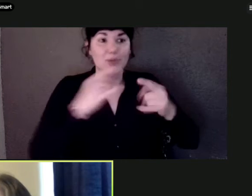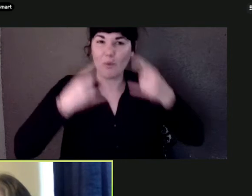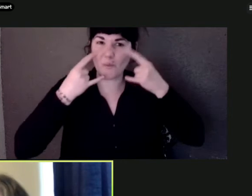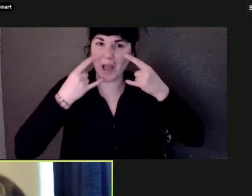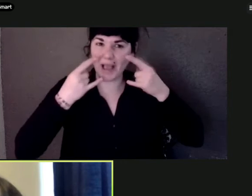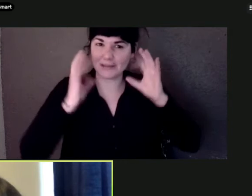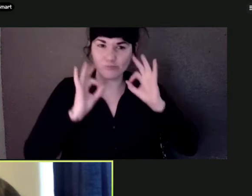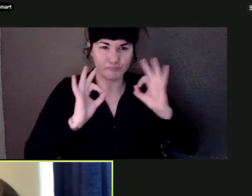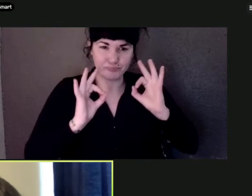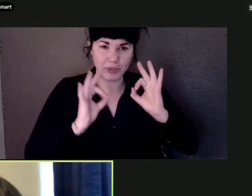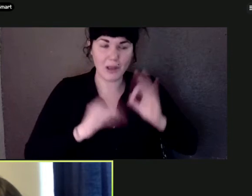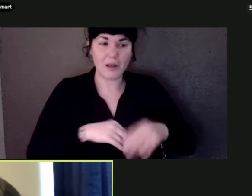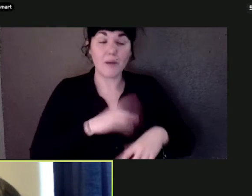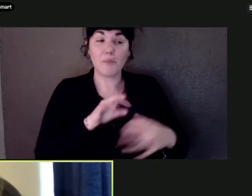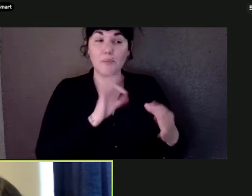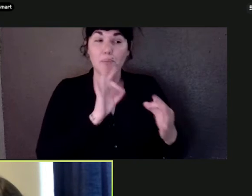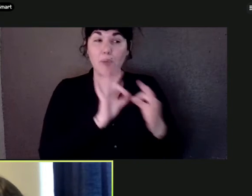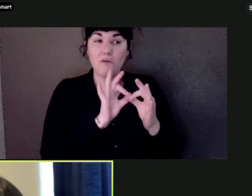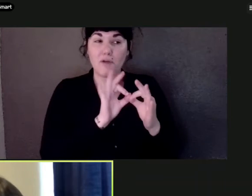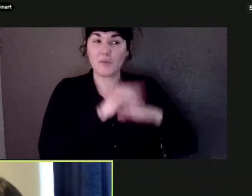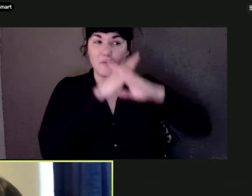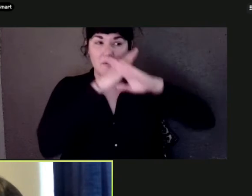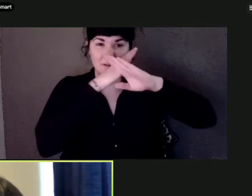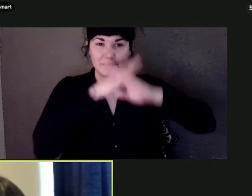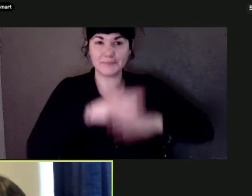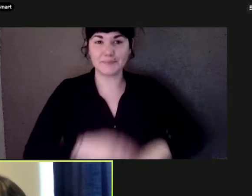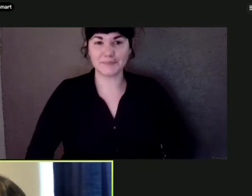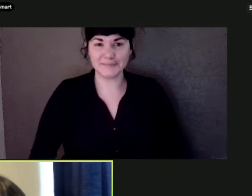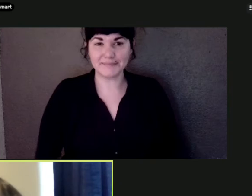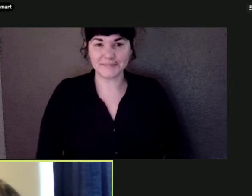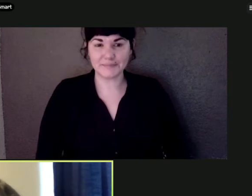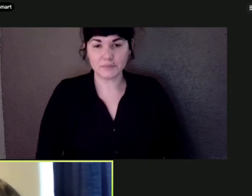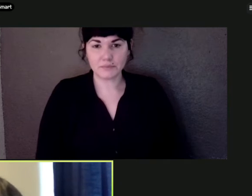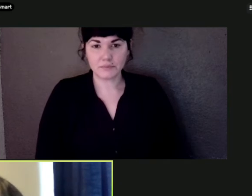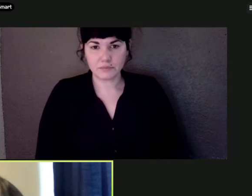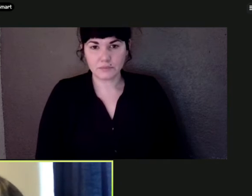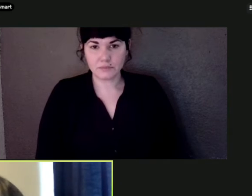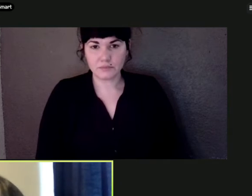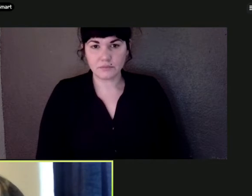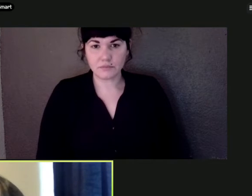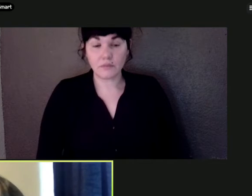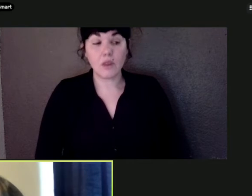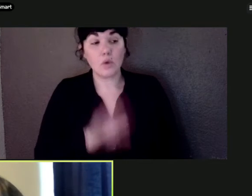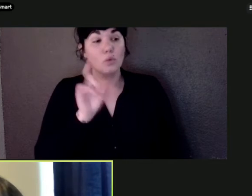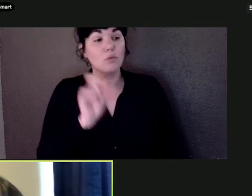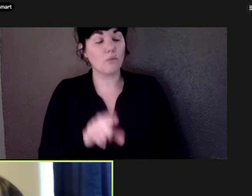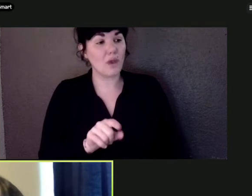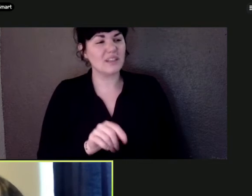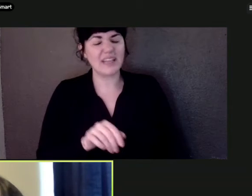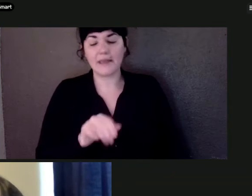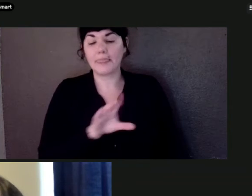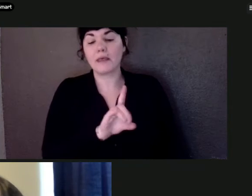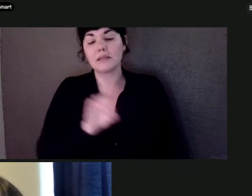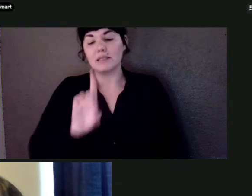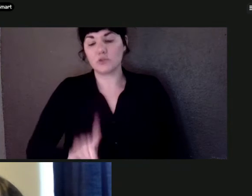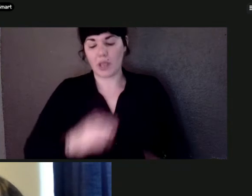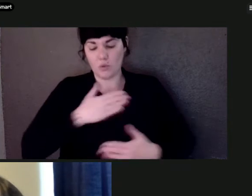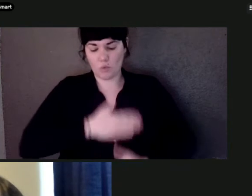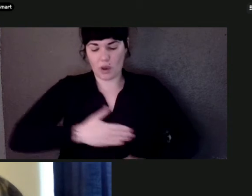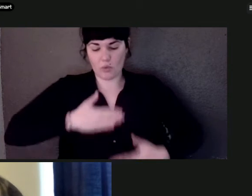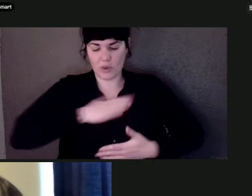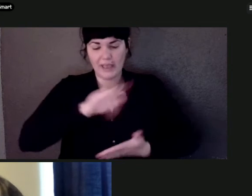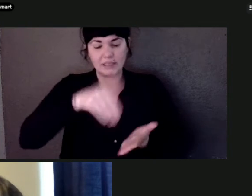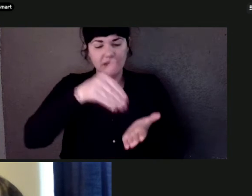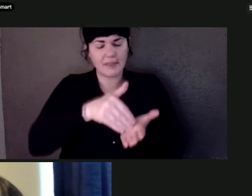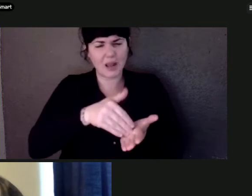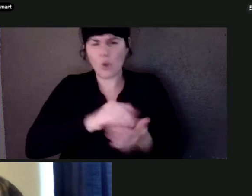that. So, we have somebody that has asked, when are the Detroit Recreation Centers going to open? I'm still in contact with